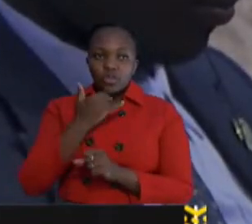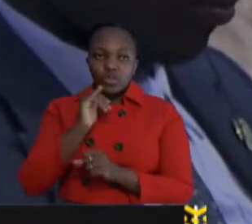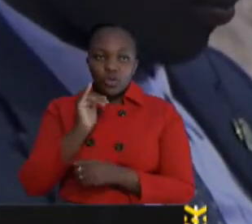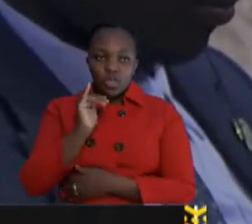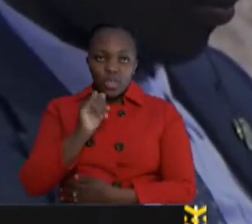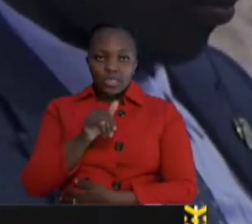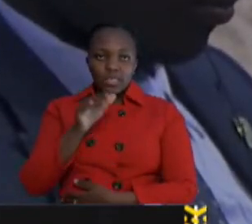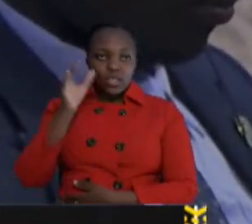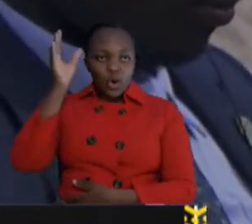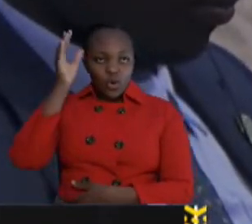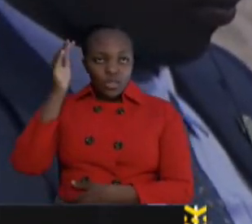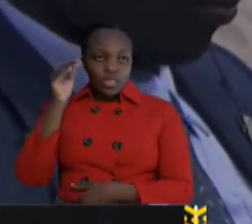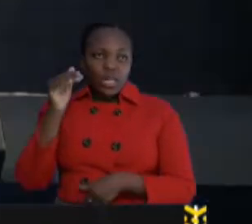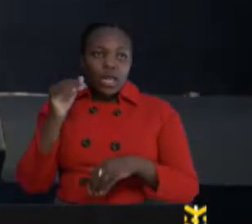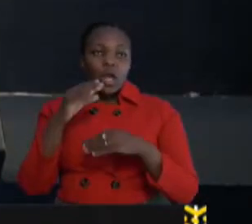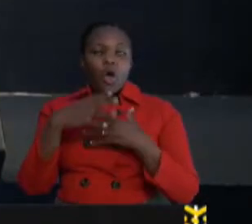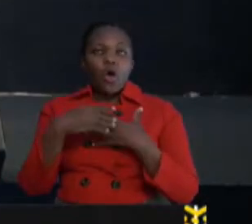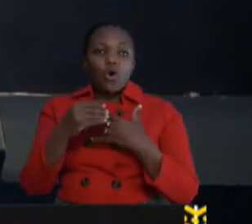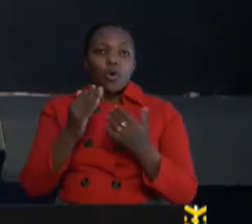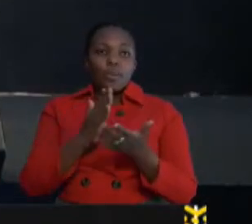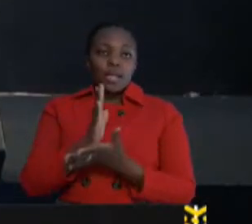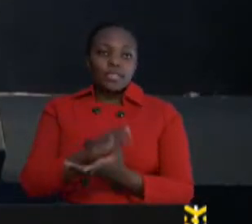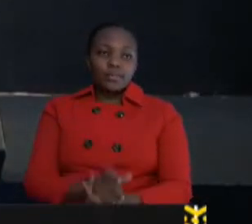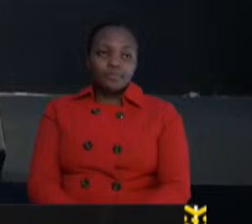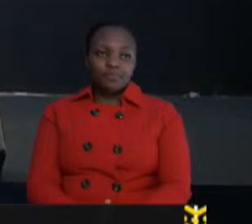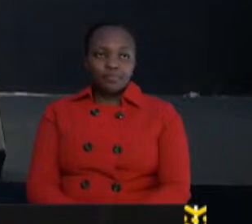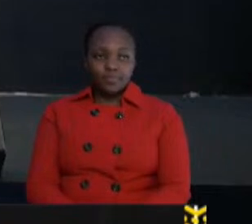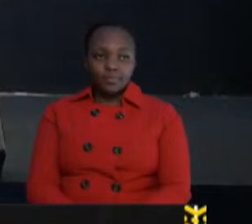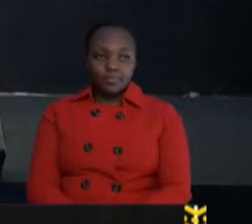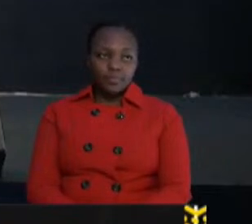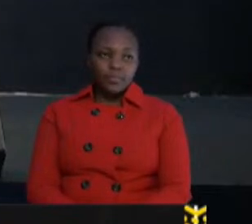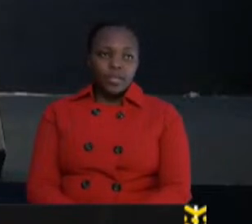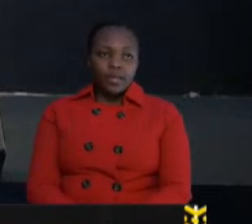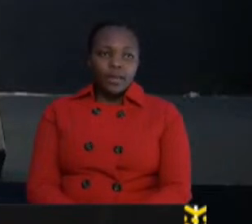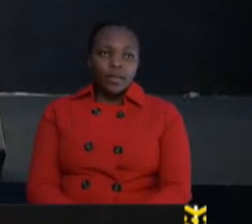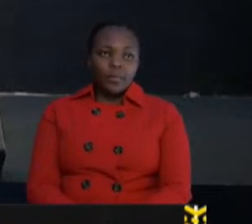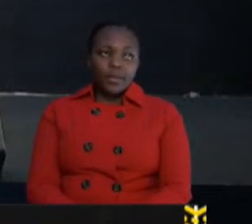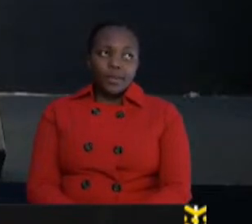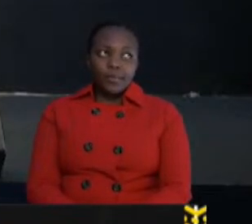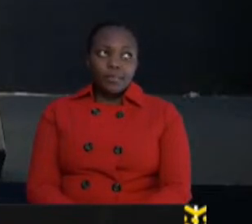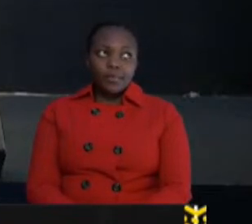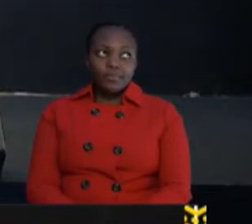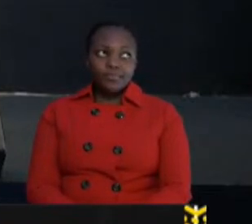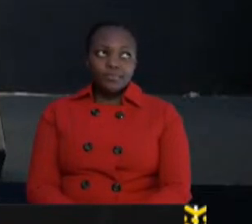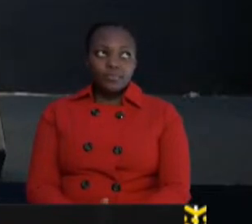actually considered copyright infringement. Thank you.